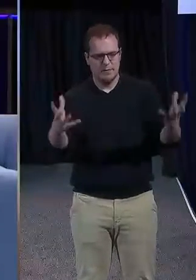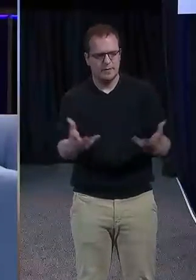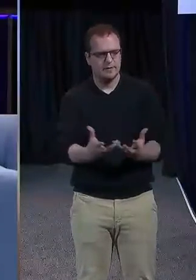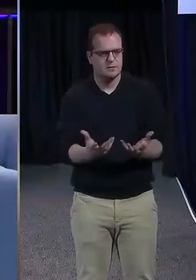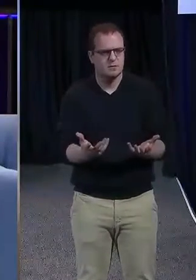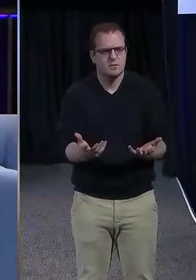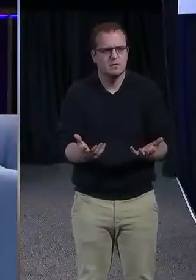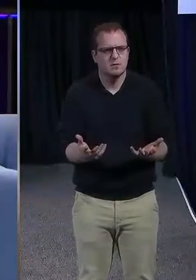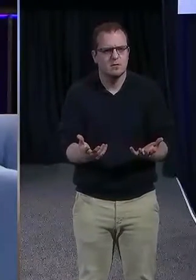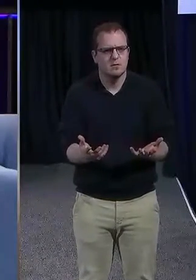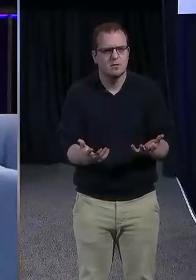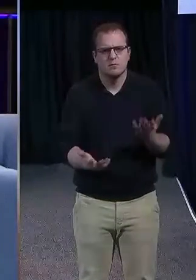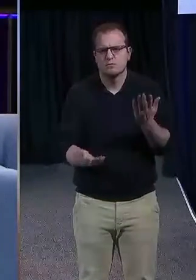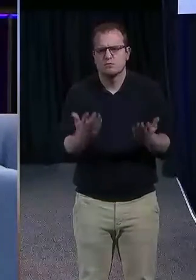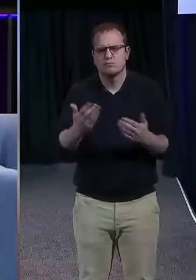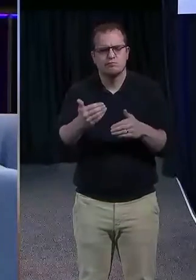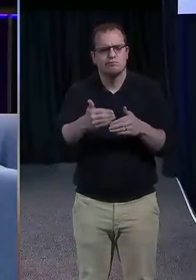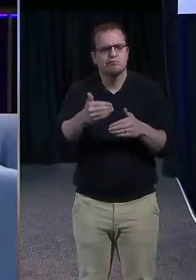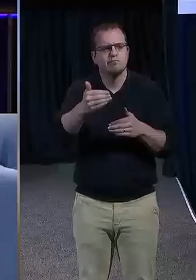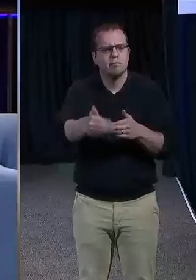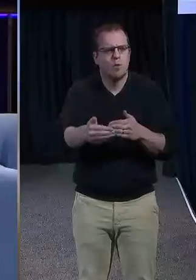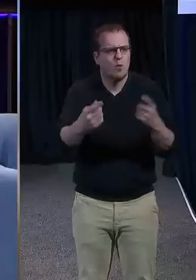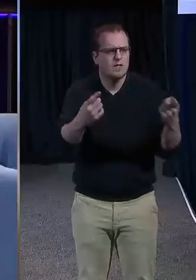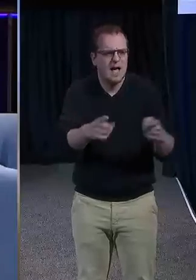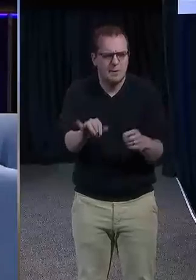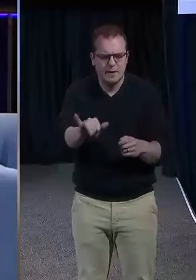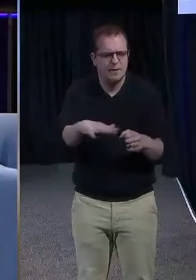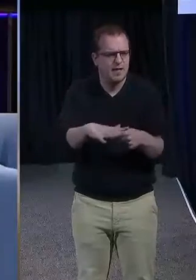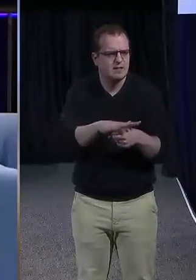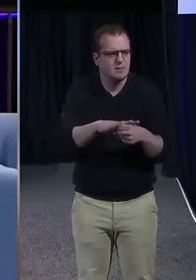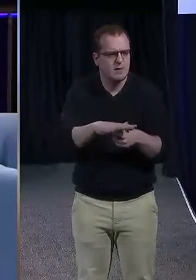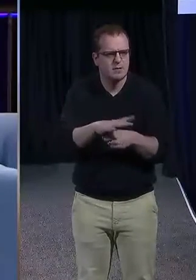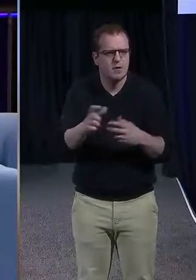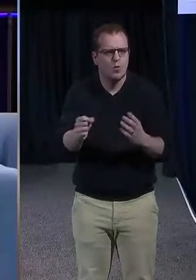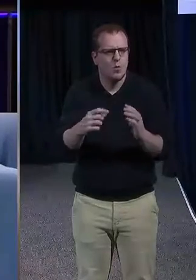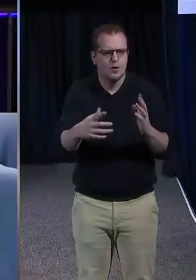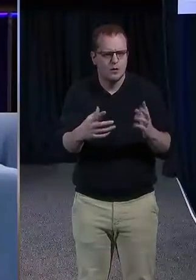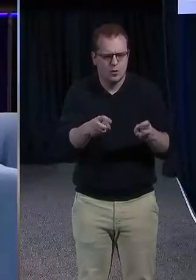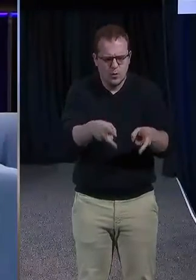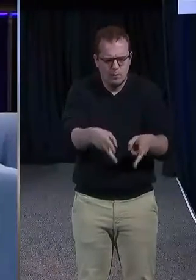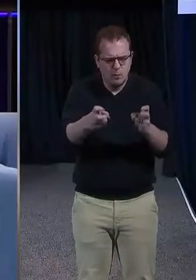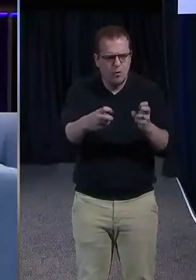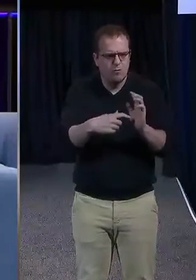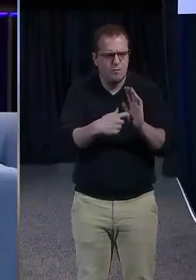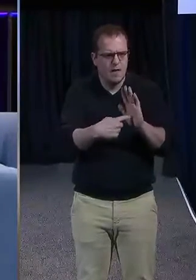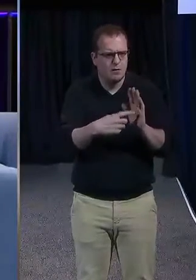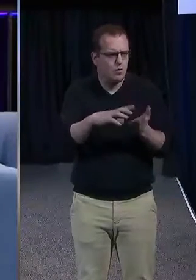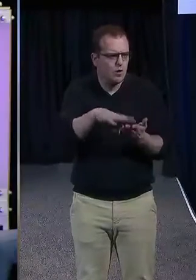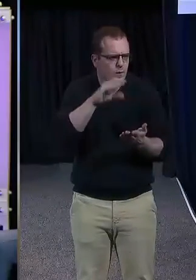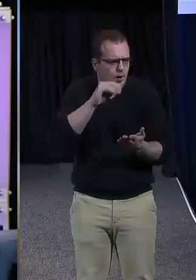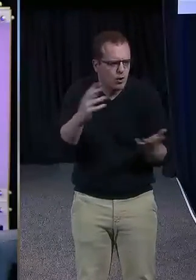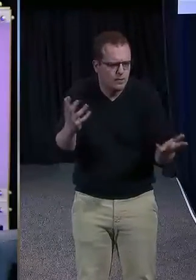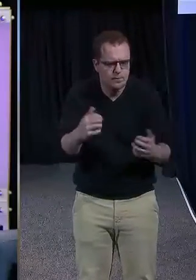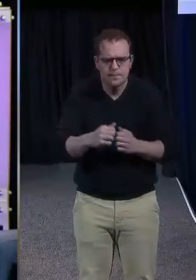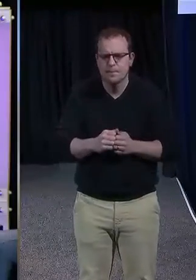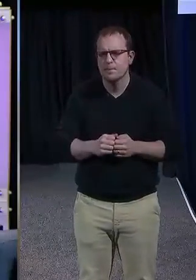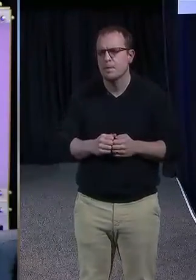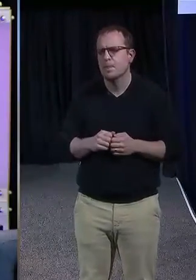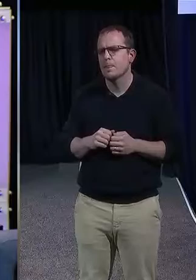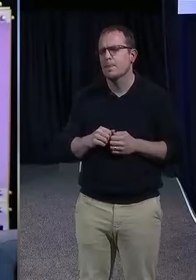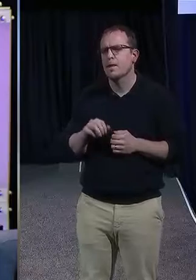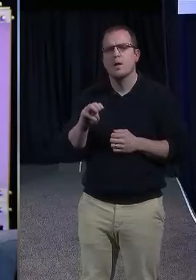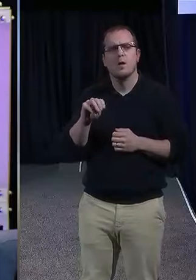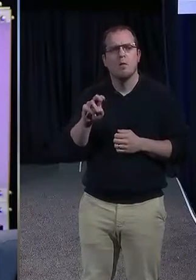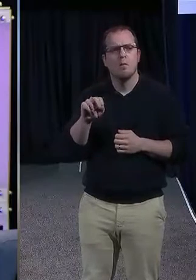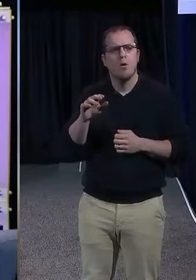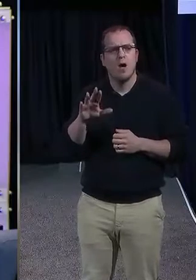has Morehouse done? What has happened in this space, and what examples can we learn from that? So Morehouse School of Medicine